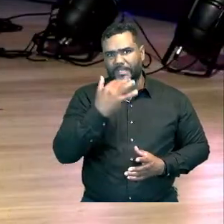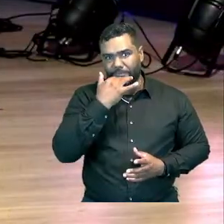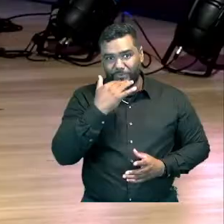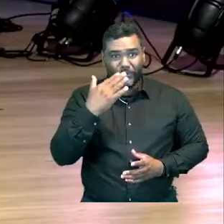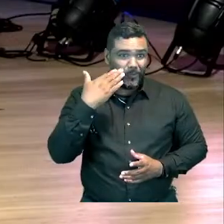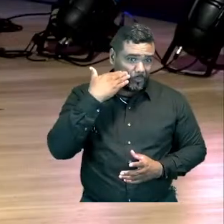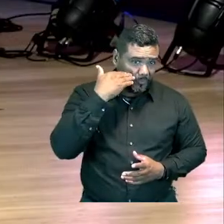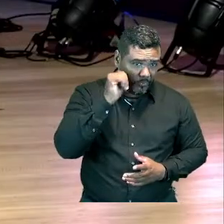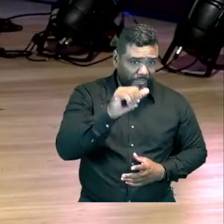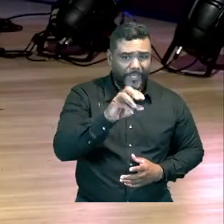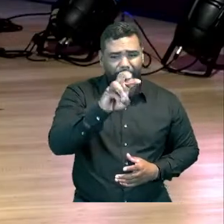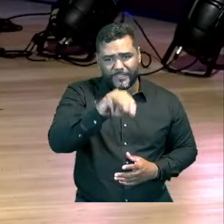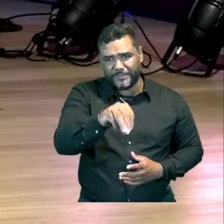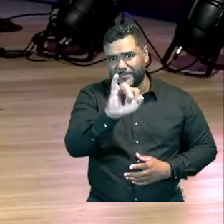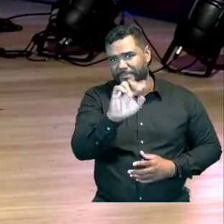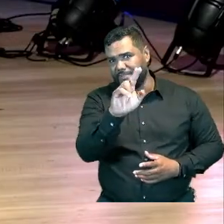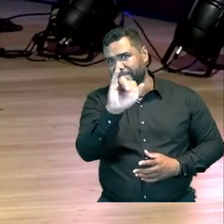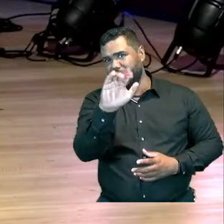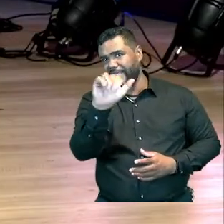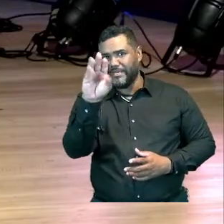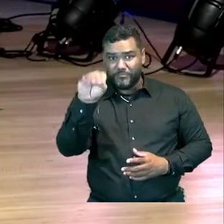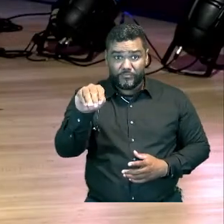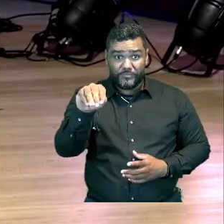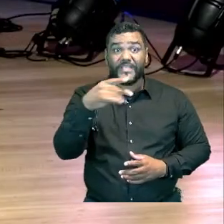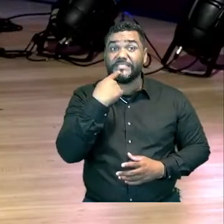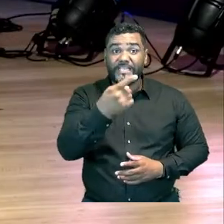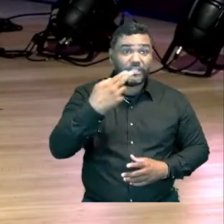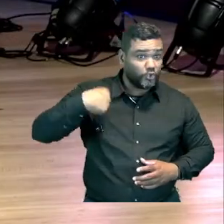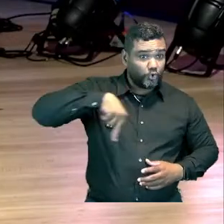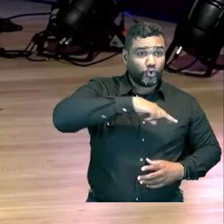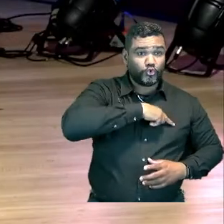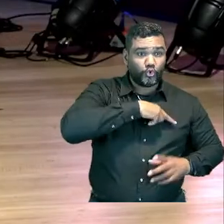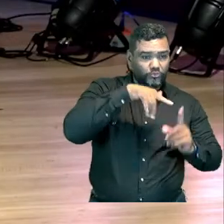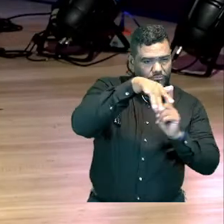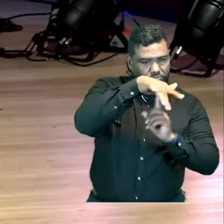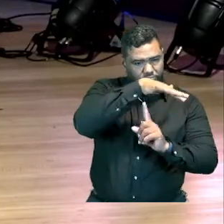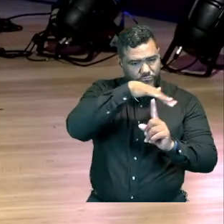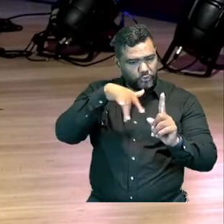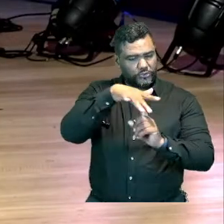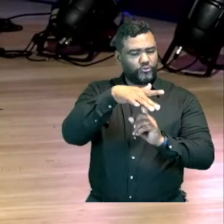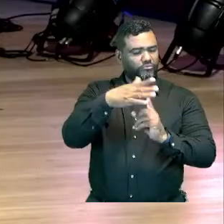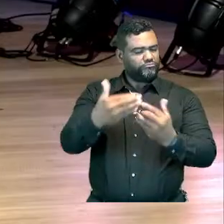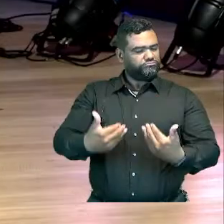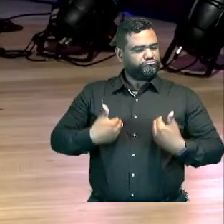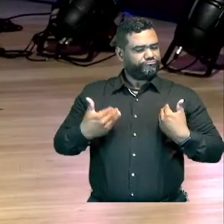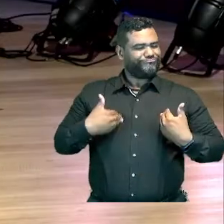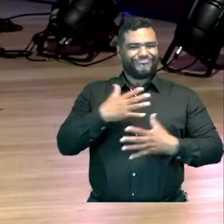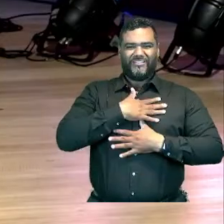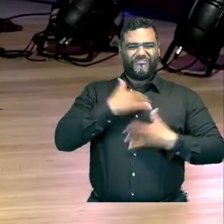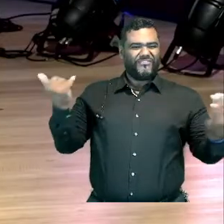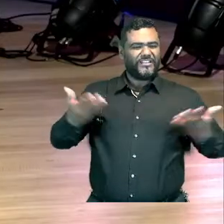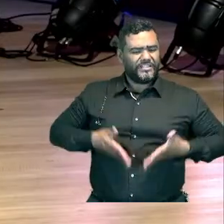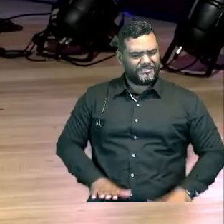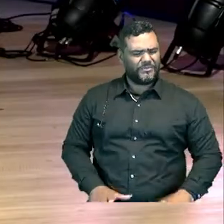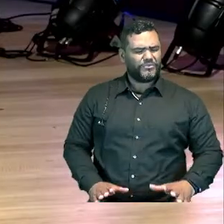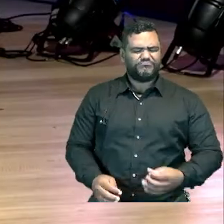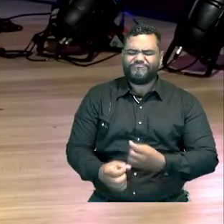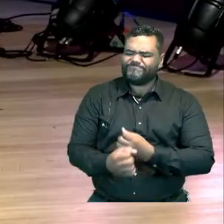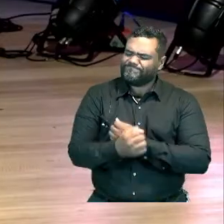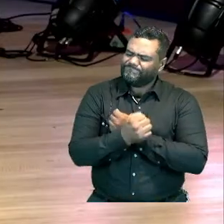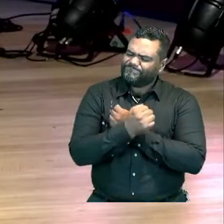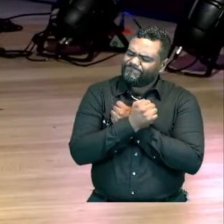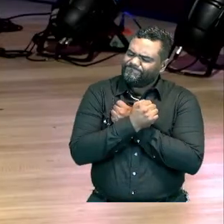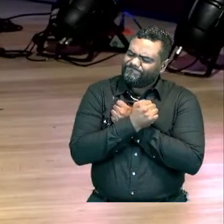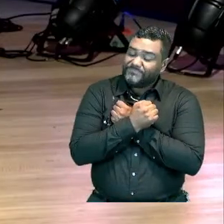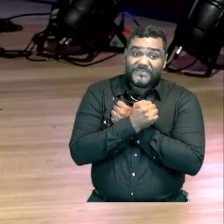using the words of our Master of Arts, Nidia, who said that we come from happy contexts. We're born surrounded